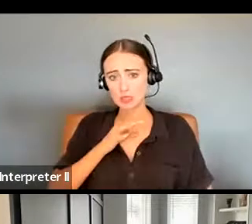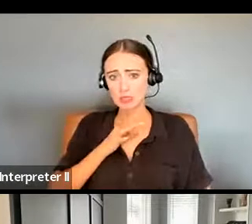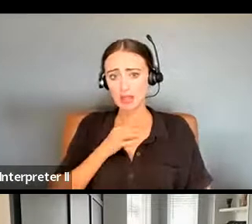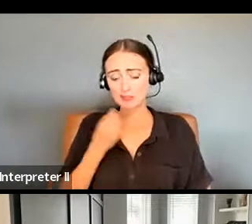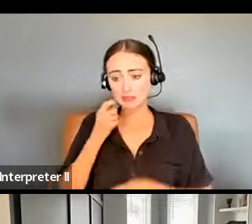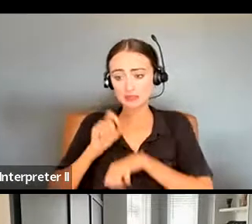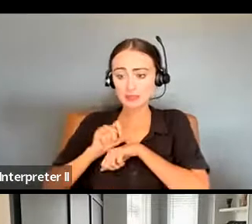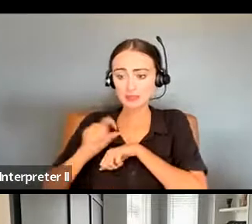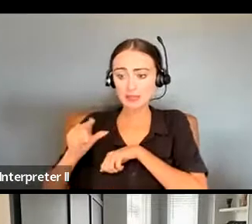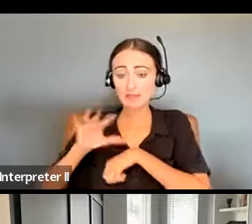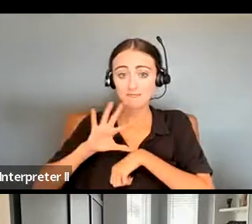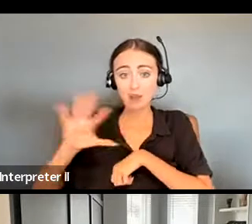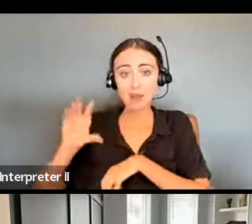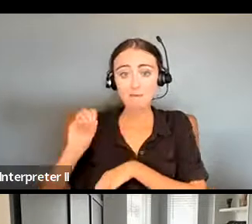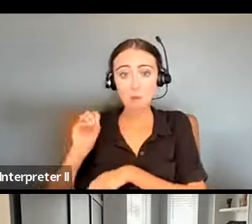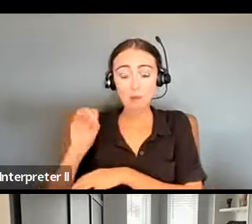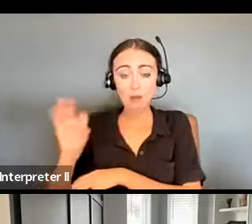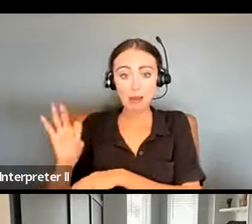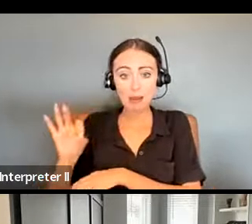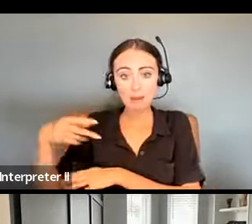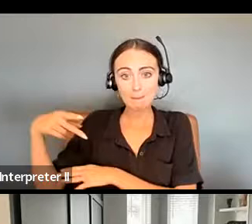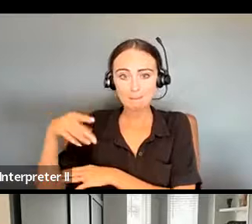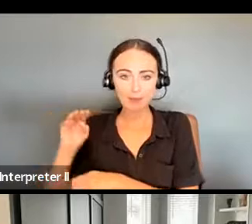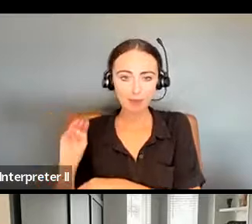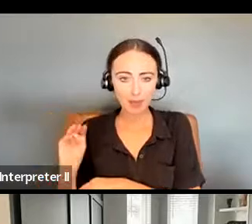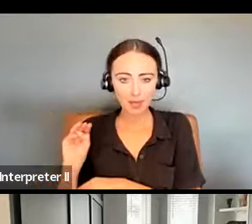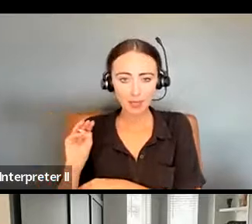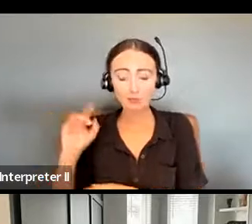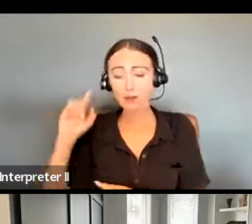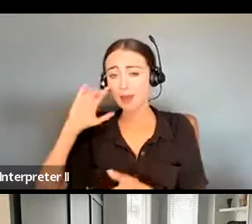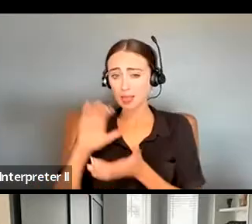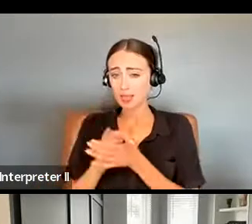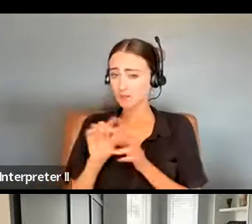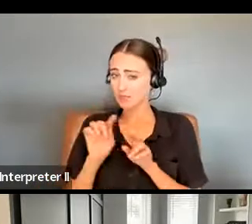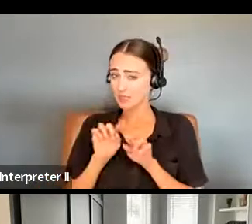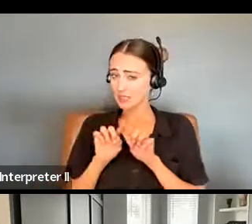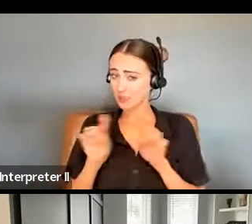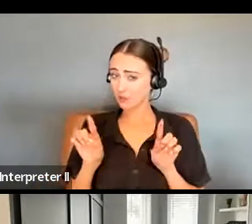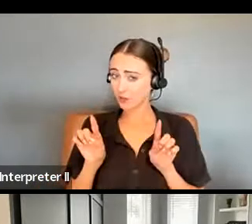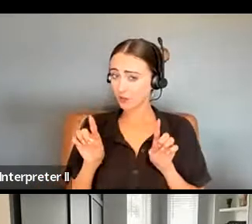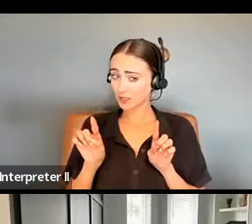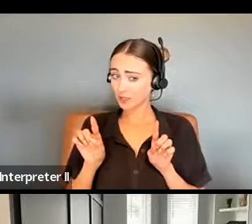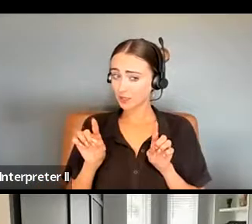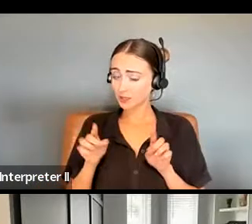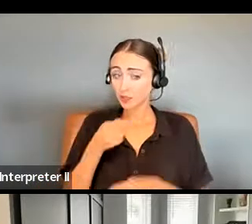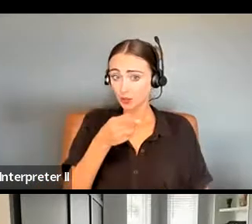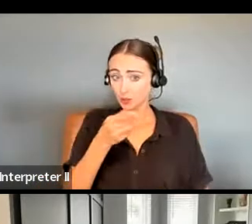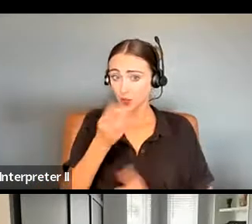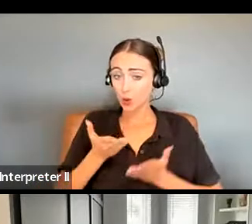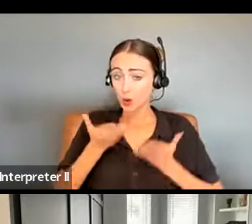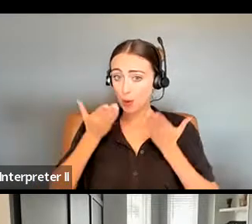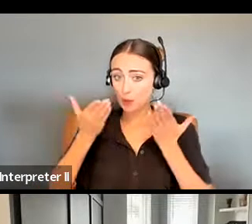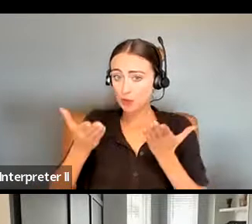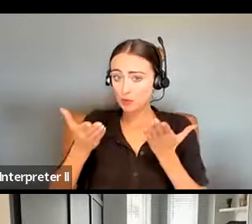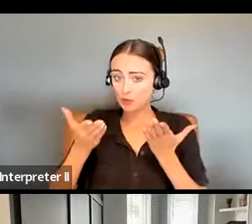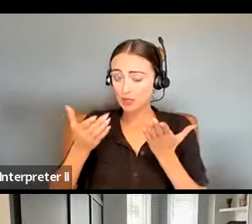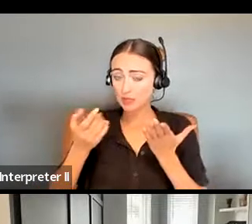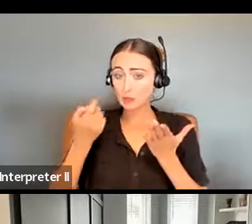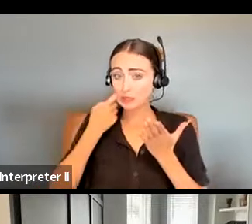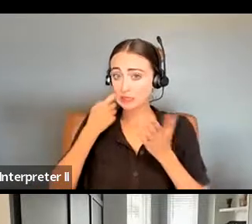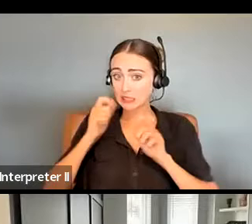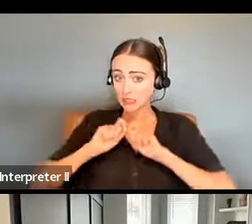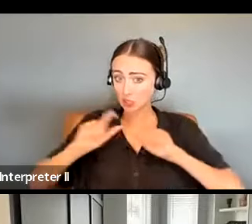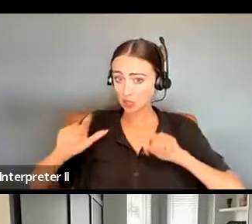at 5:09 p.m. And I believe they are different. So what you are moving is what was circulated